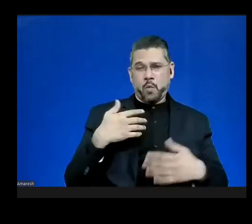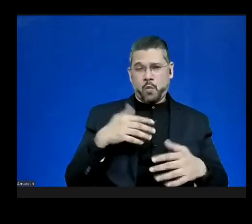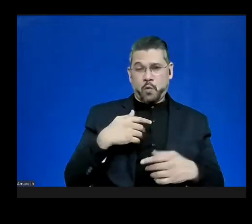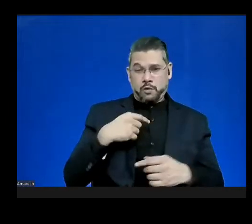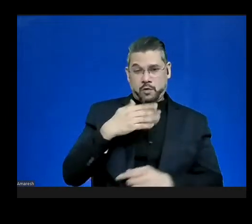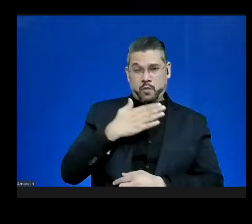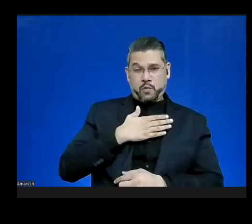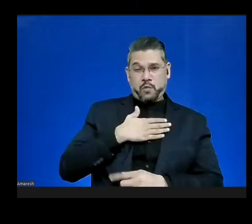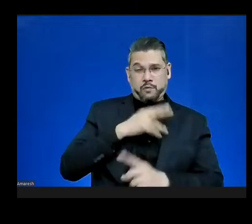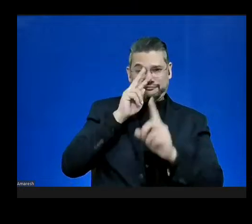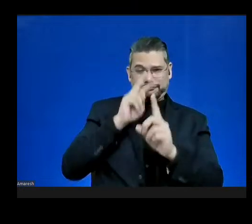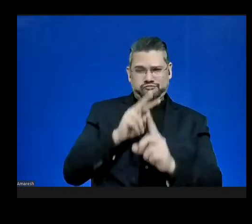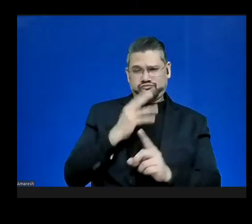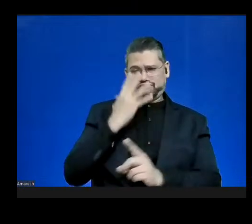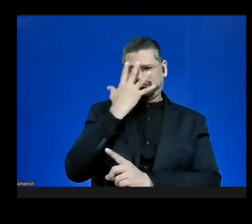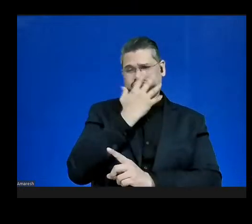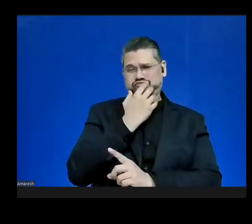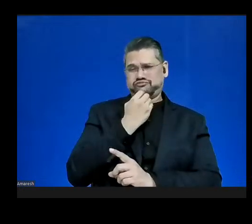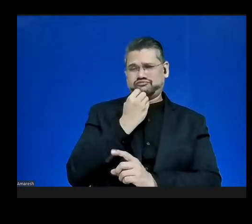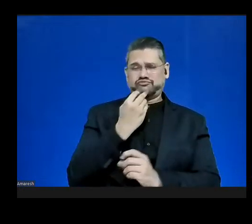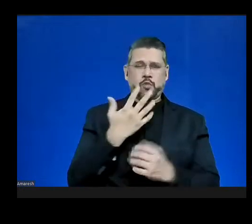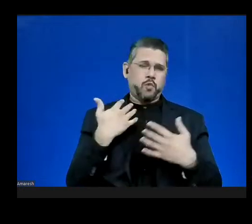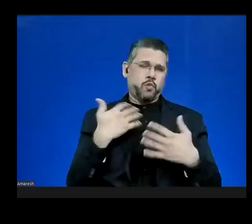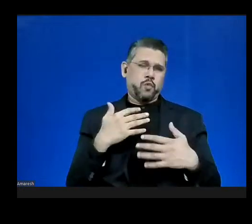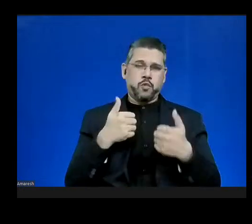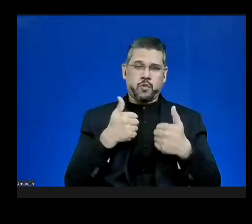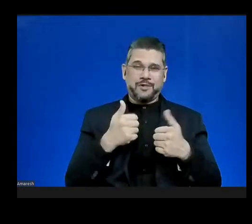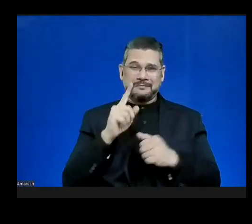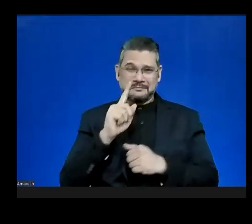with visual impairment, it may be a challenge.